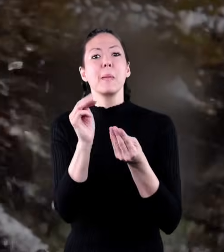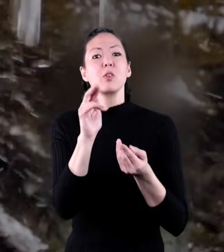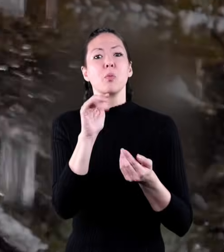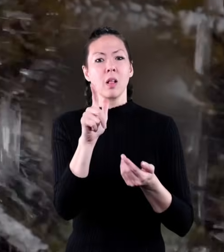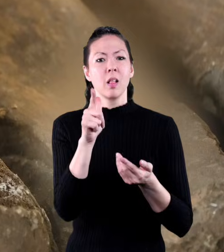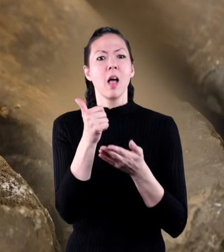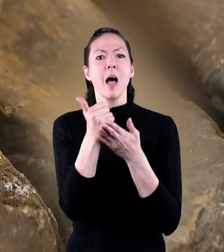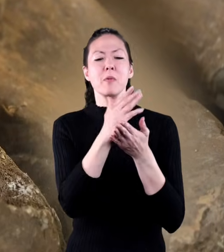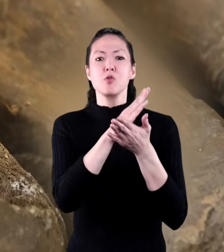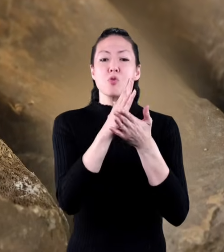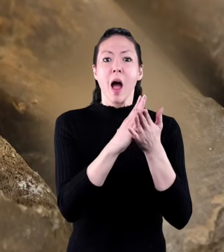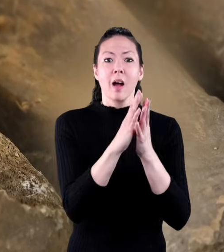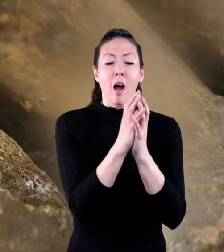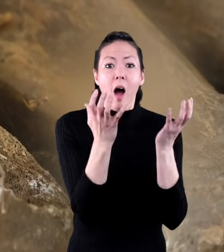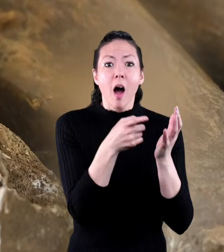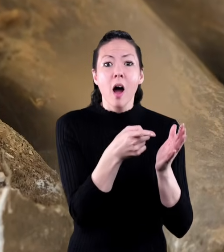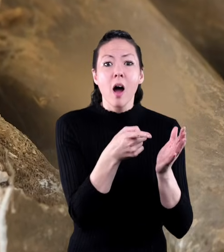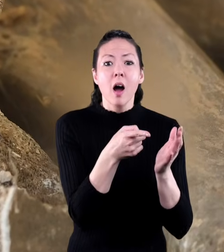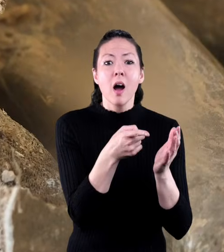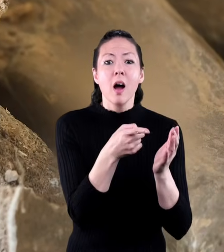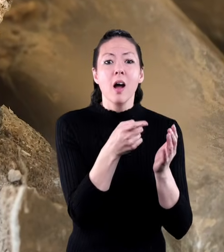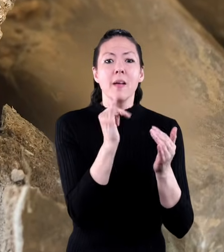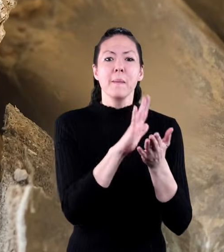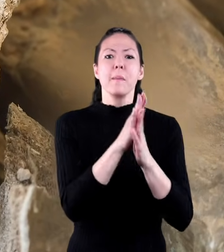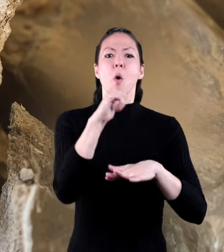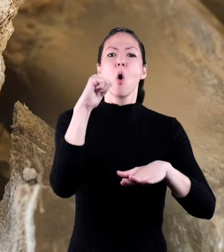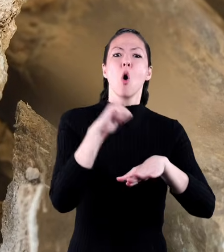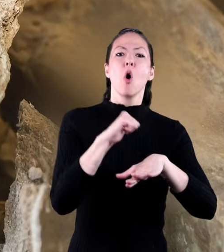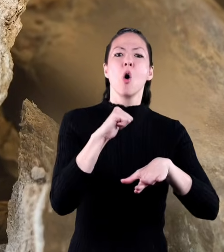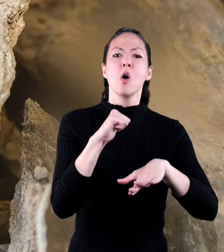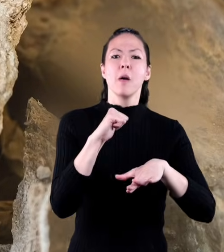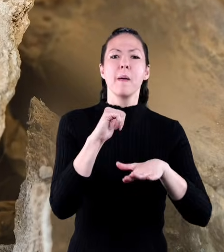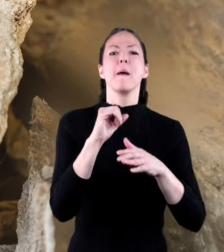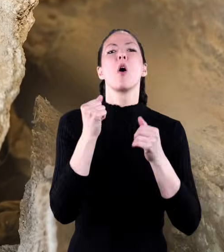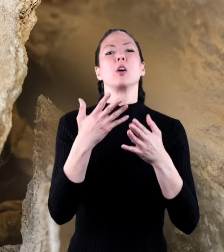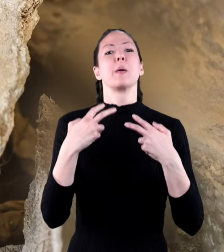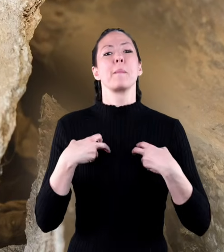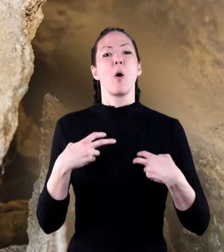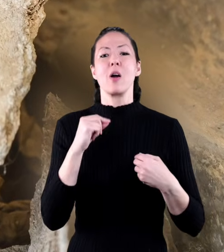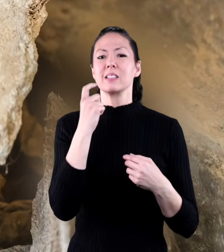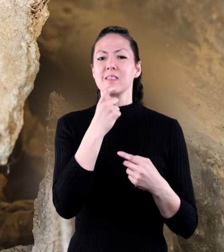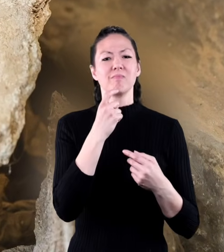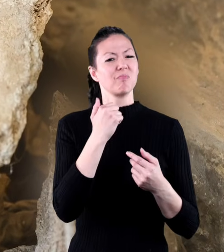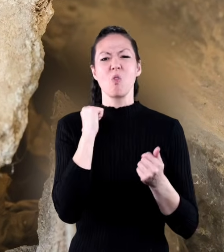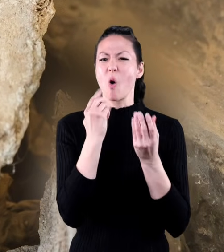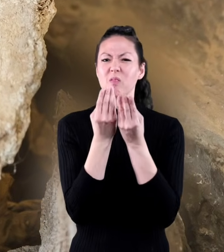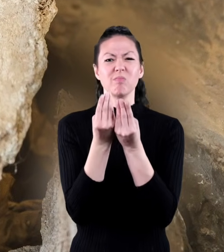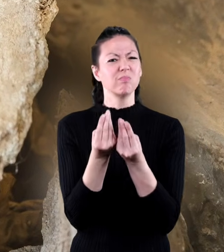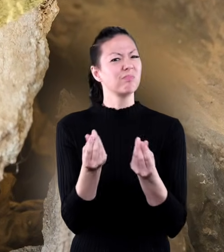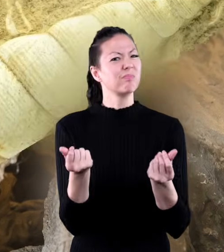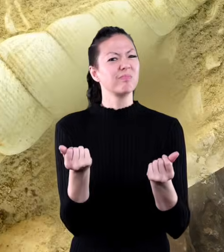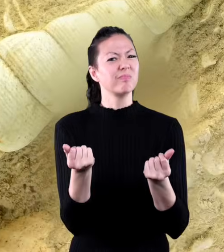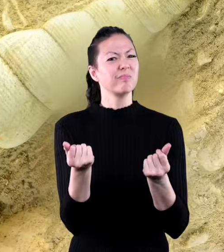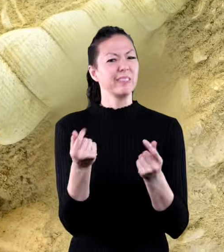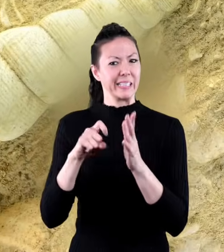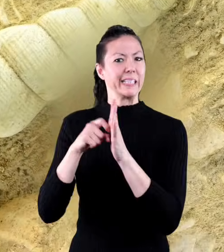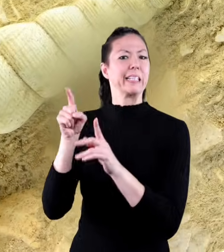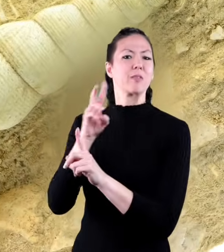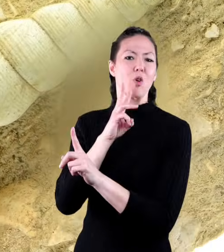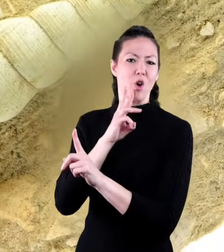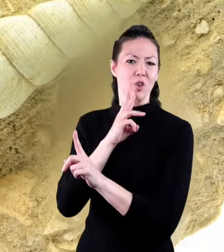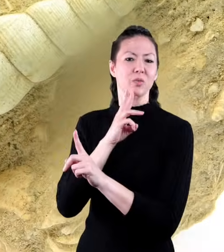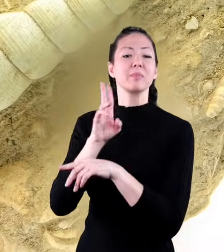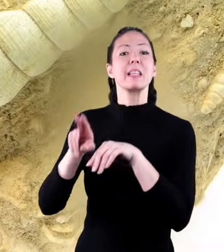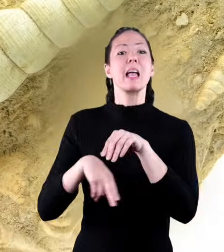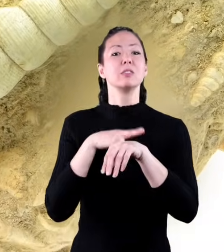into the cracks. These minerals then harden, which makes it so the bones and teeth don't decay any further. Basically,